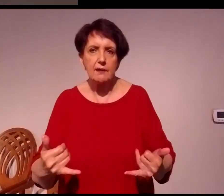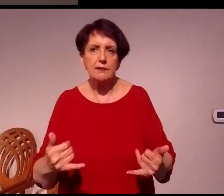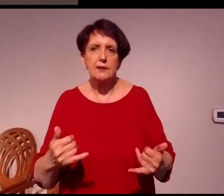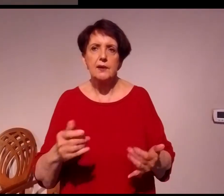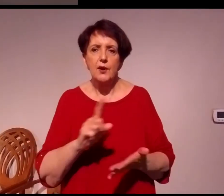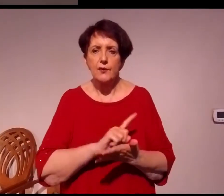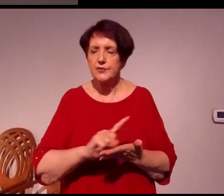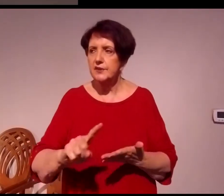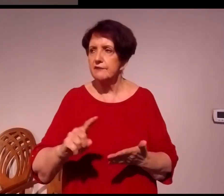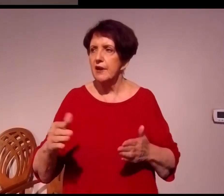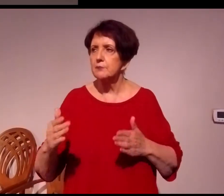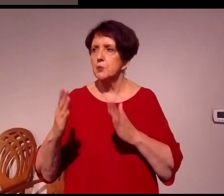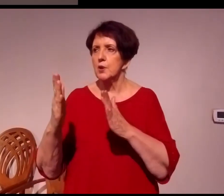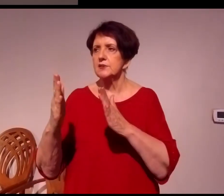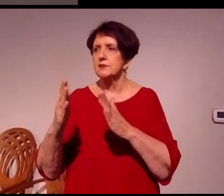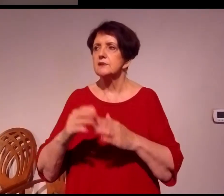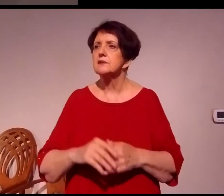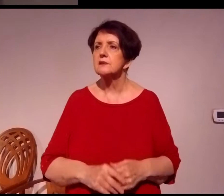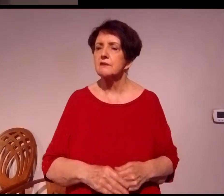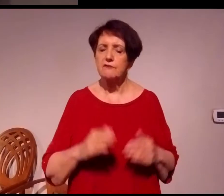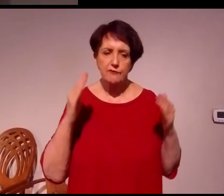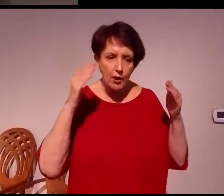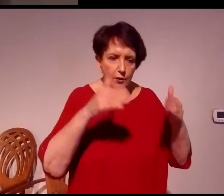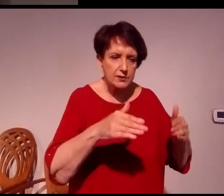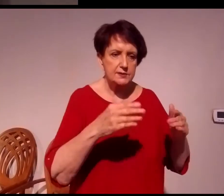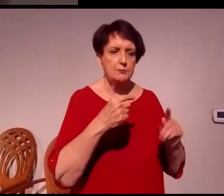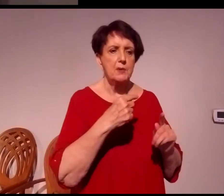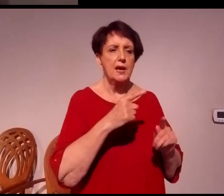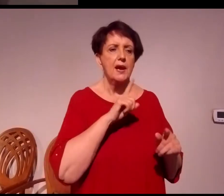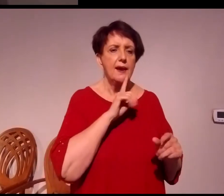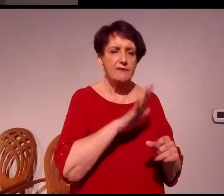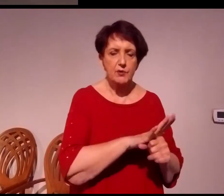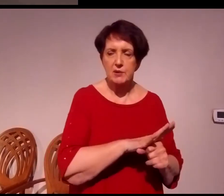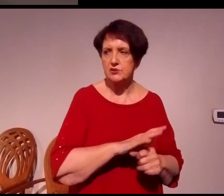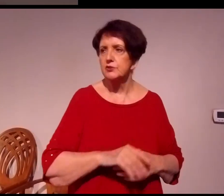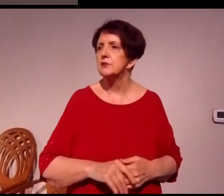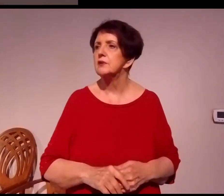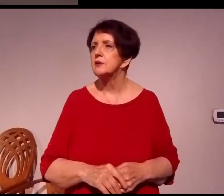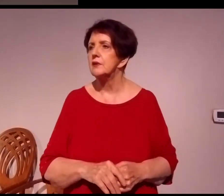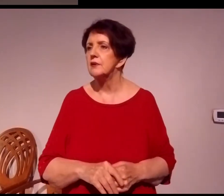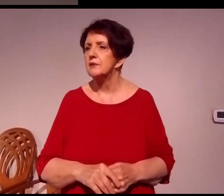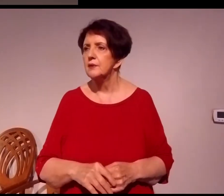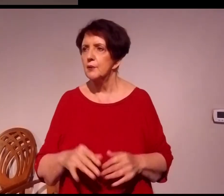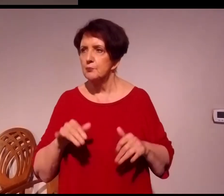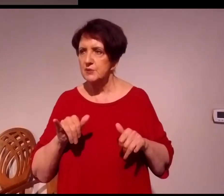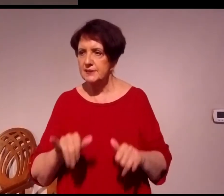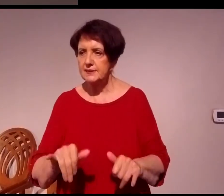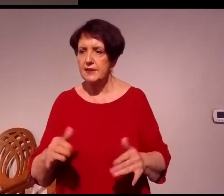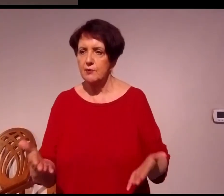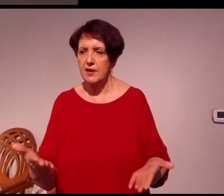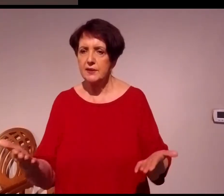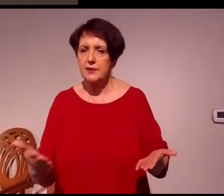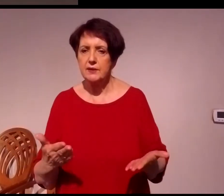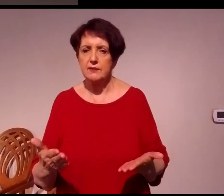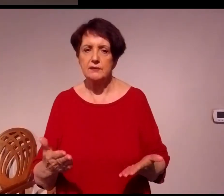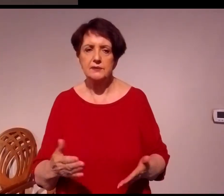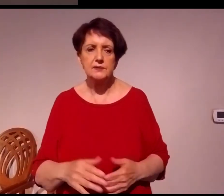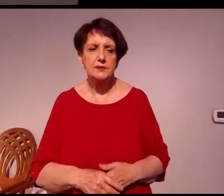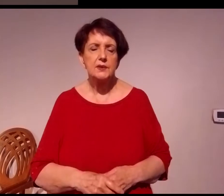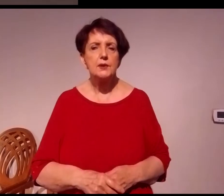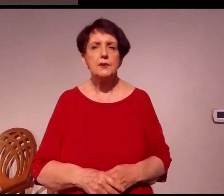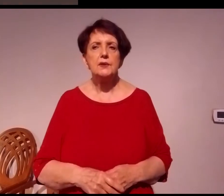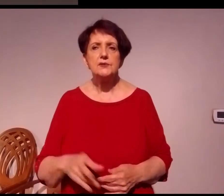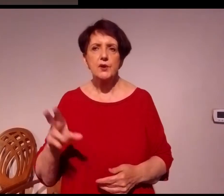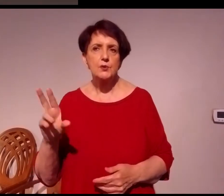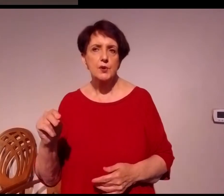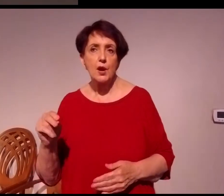stay right here on my affirmation. I'm going to stay right here. And so our no